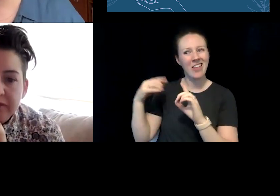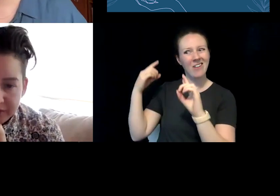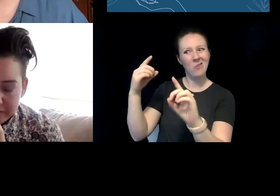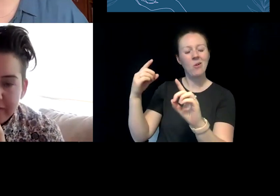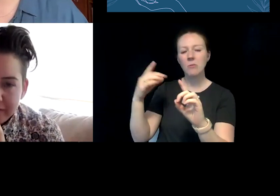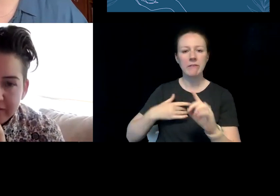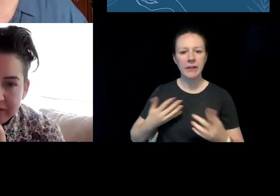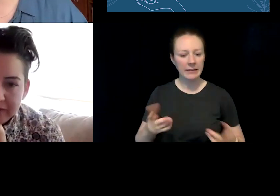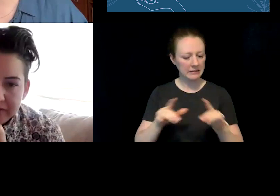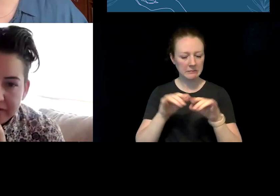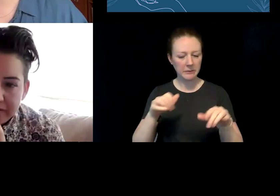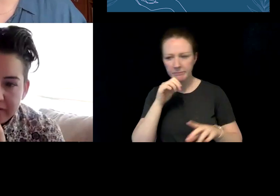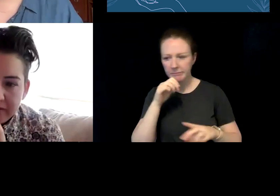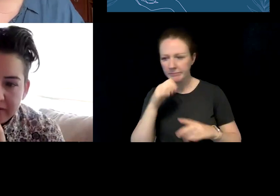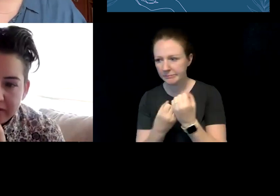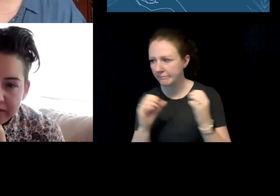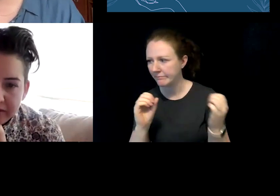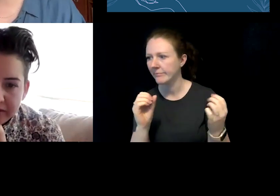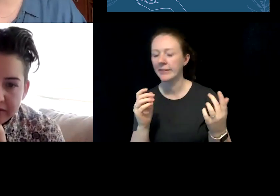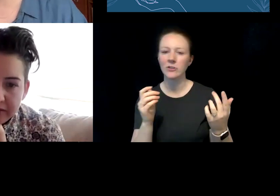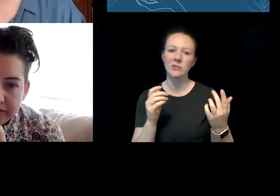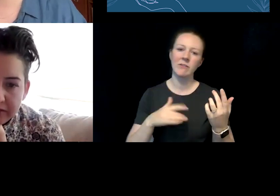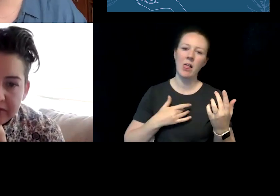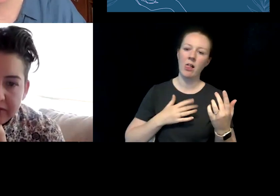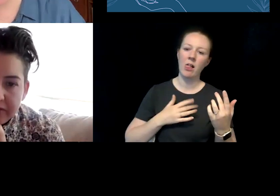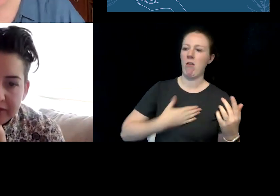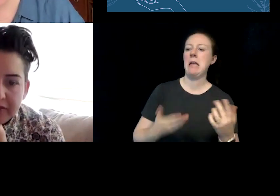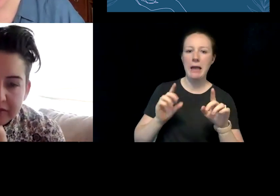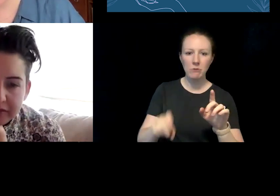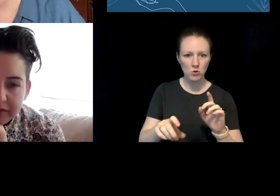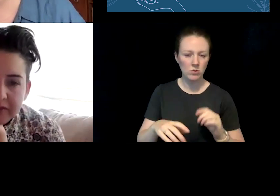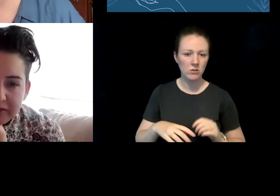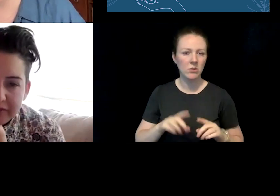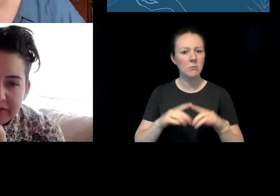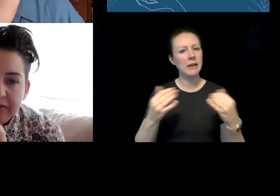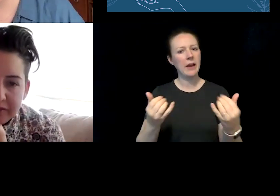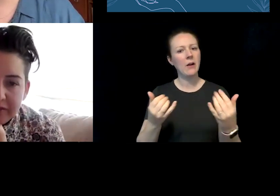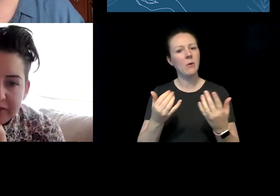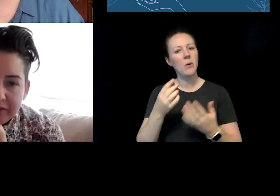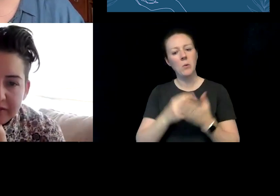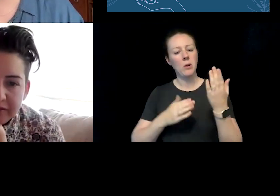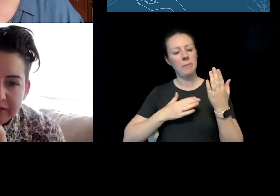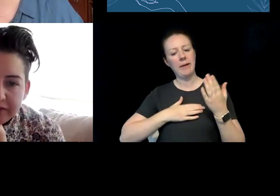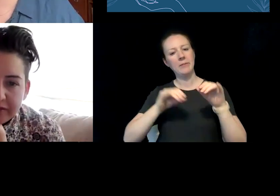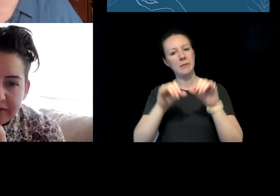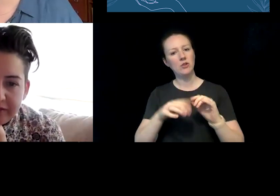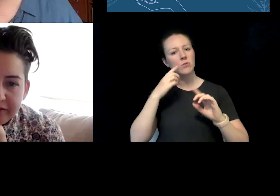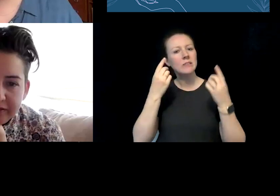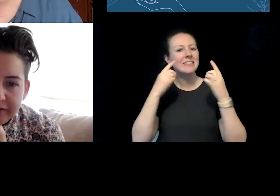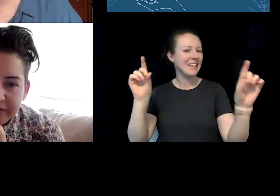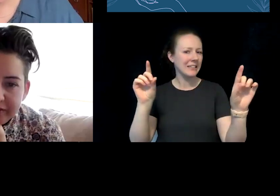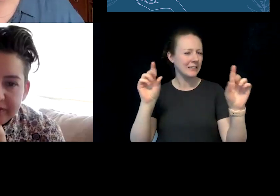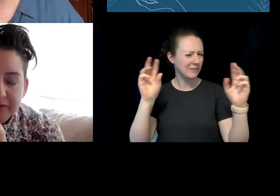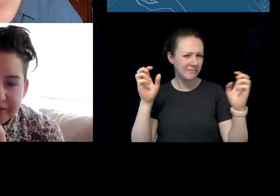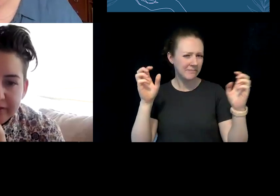us. And so this idea of, like, setting up what are the measures for success for your project and then being able to really lean